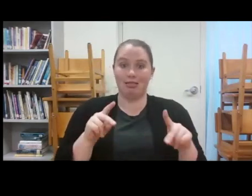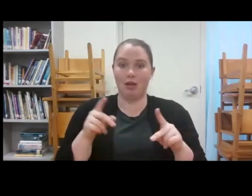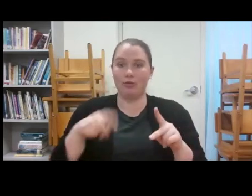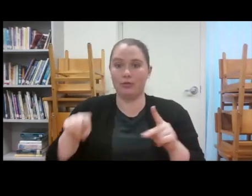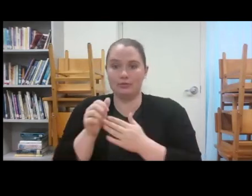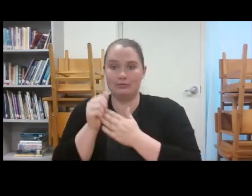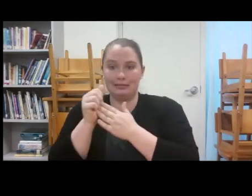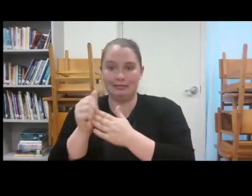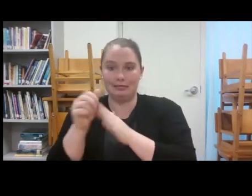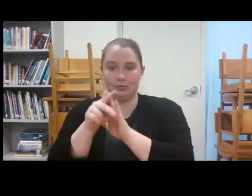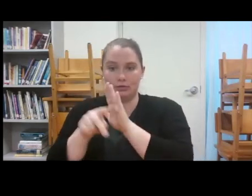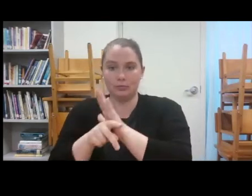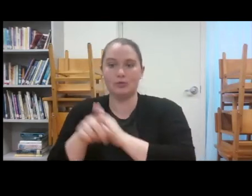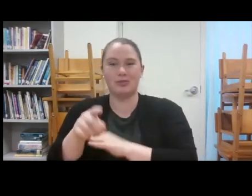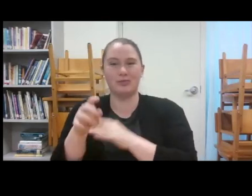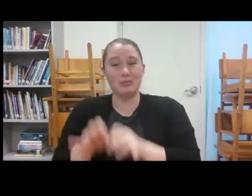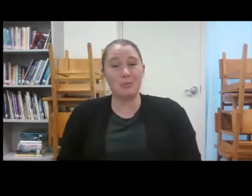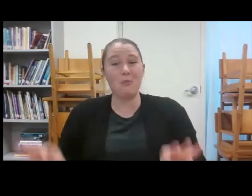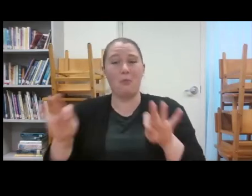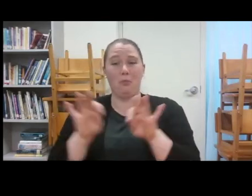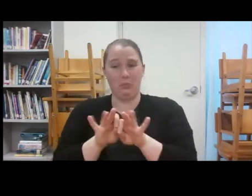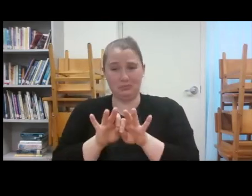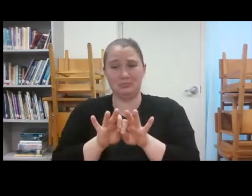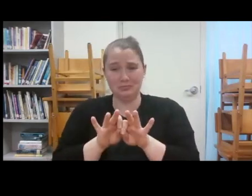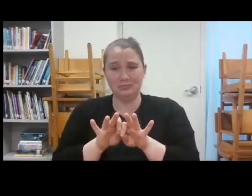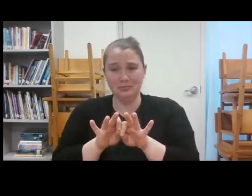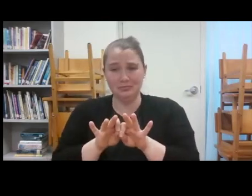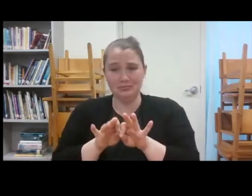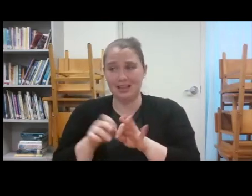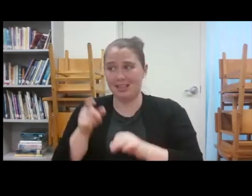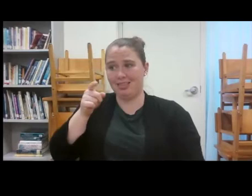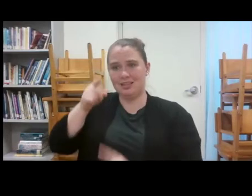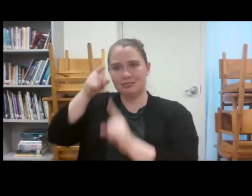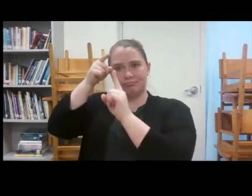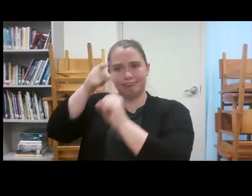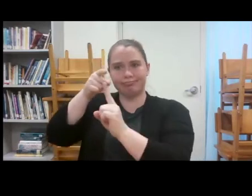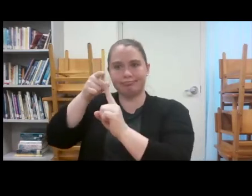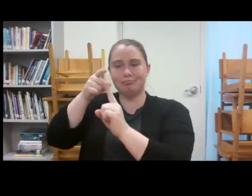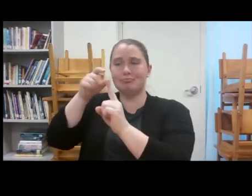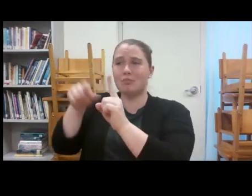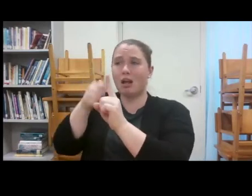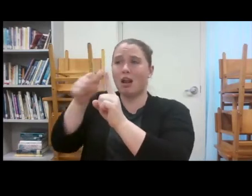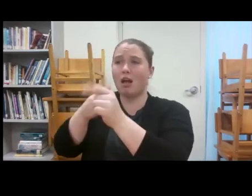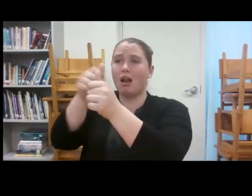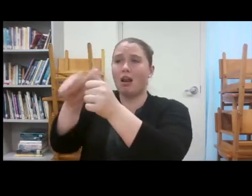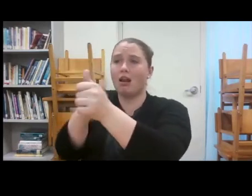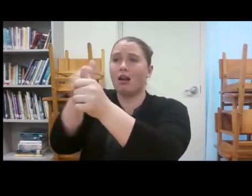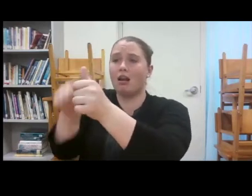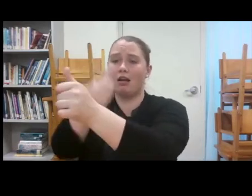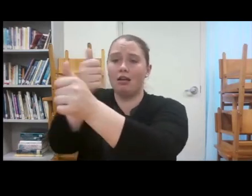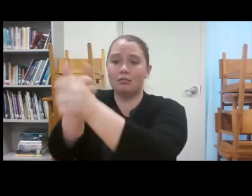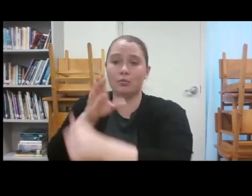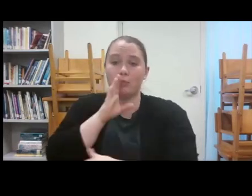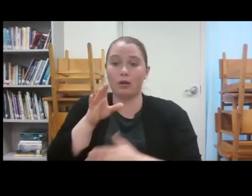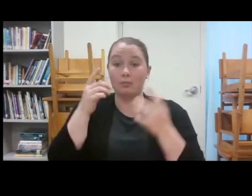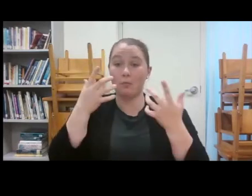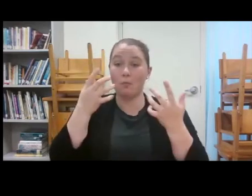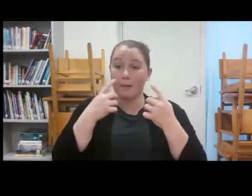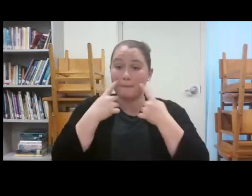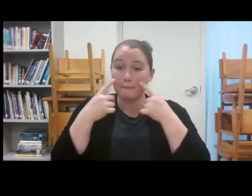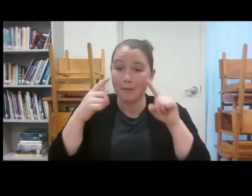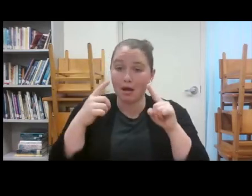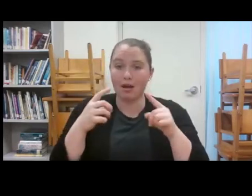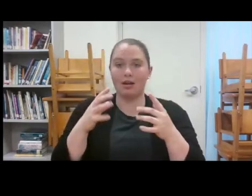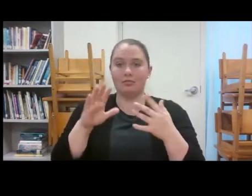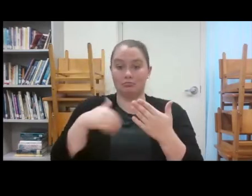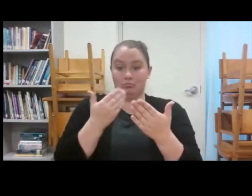are really key, right? This is what we're striving for our kids in our community. And here's how we're going to